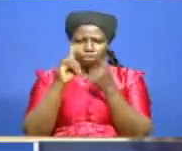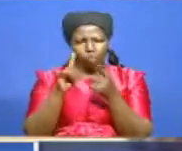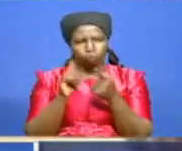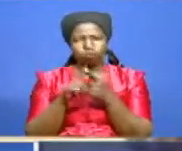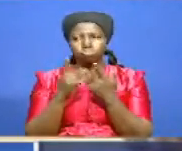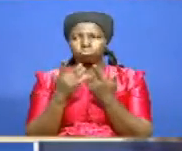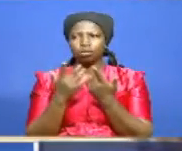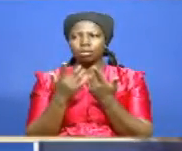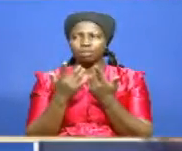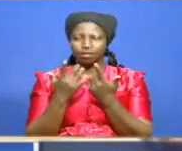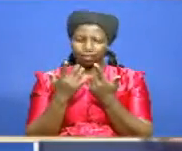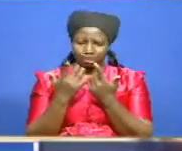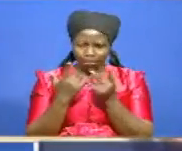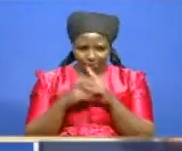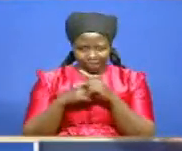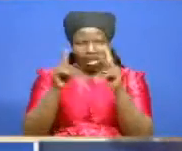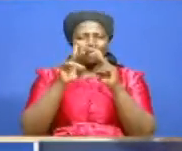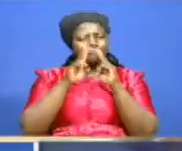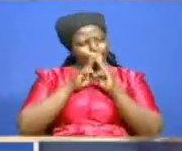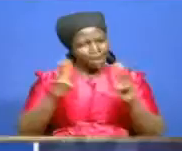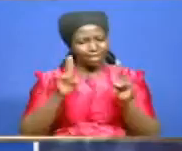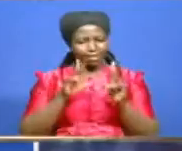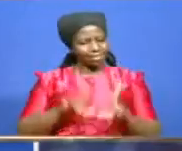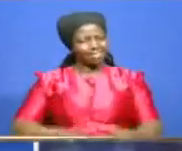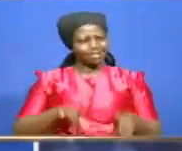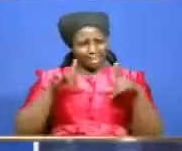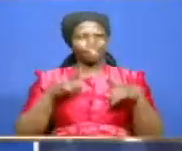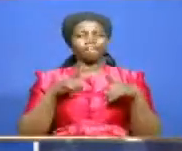the peaceful coexistence between these two communities.